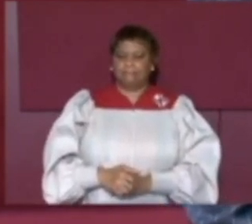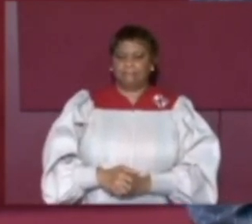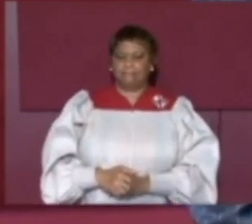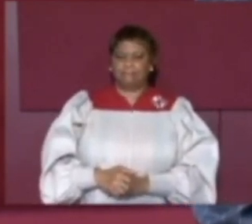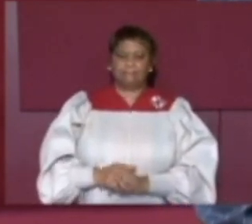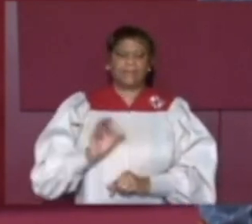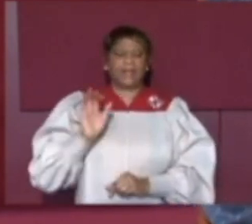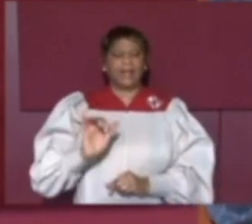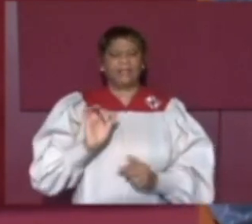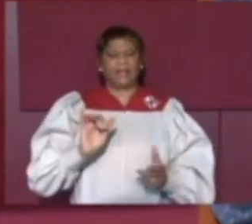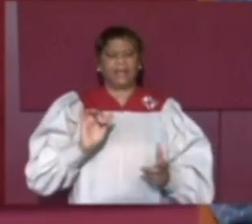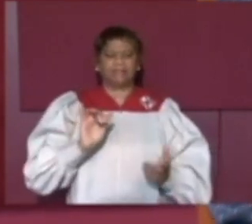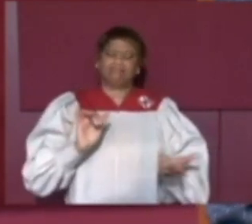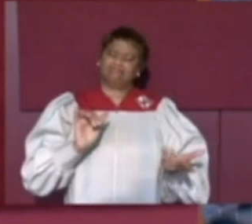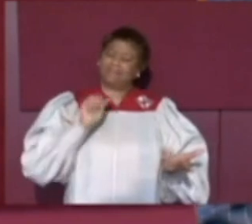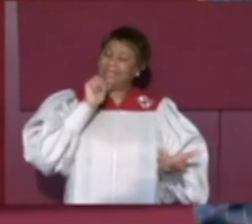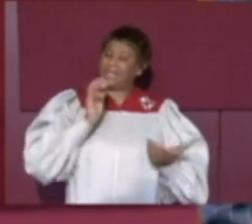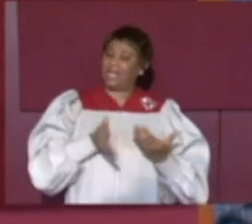that's not easy.